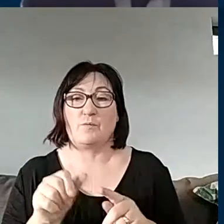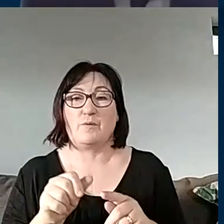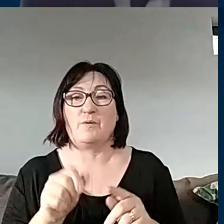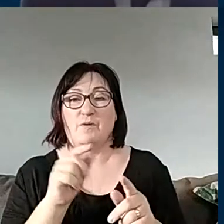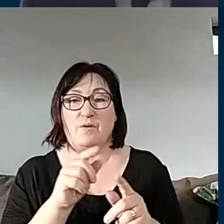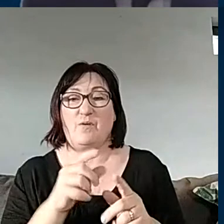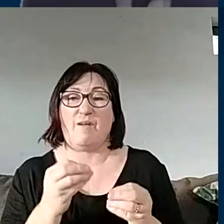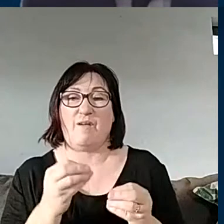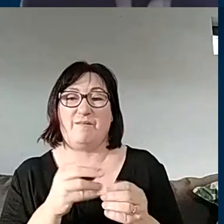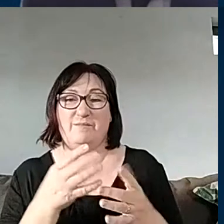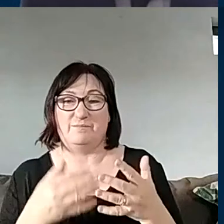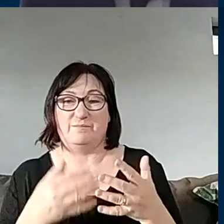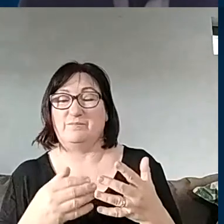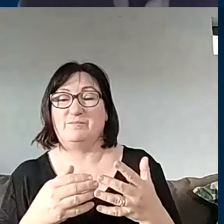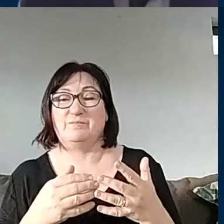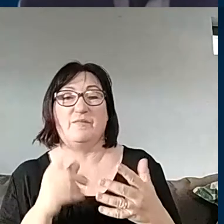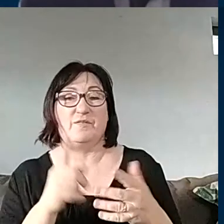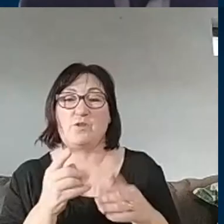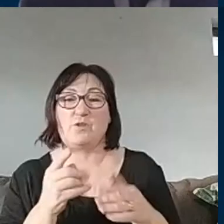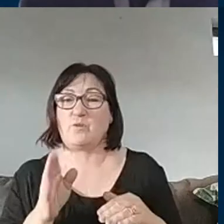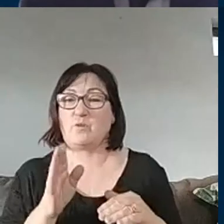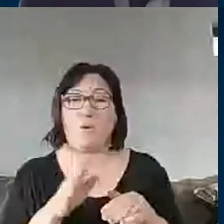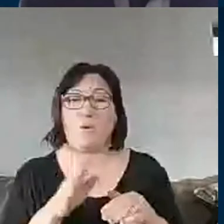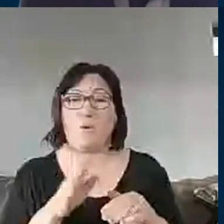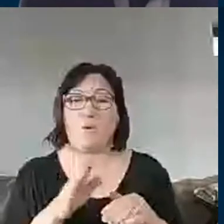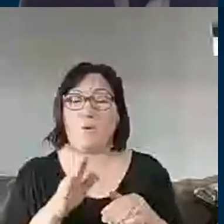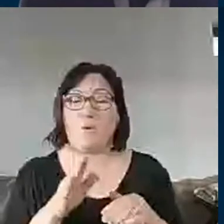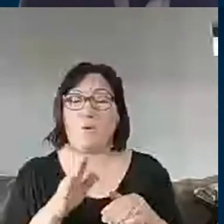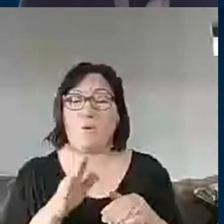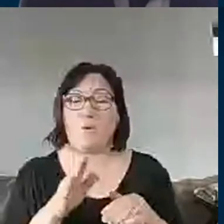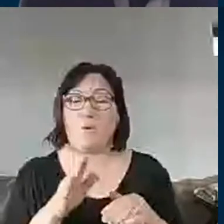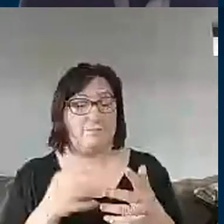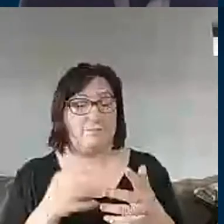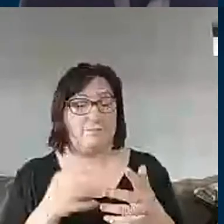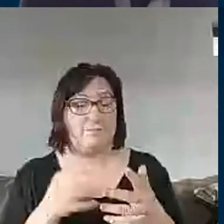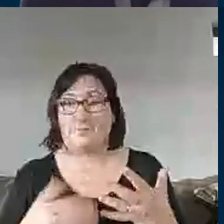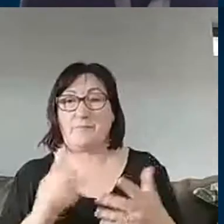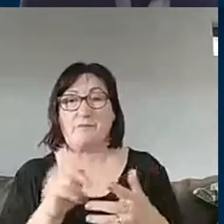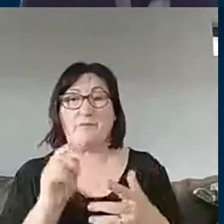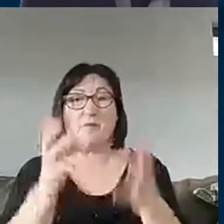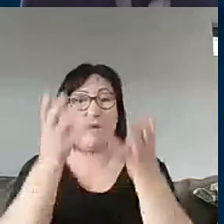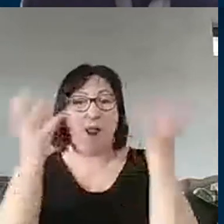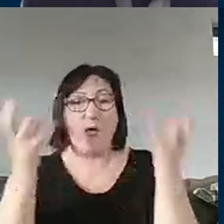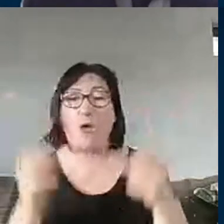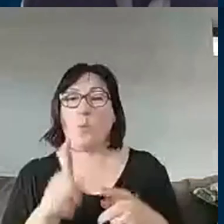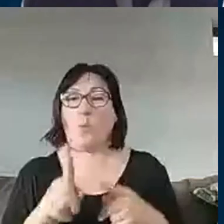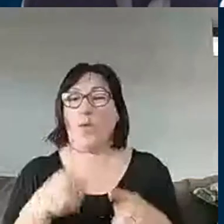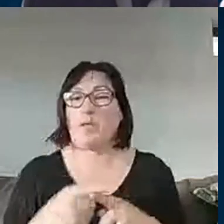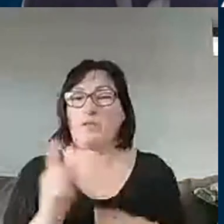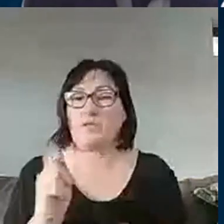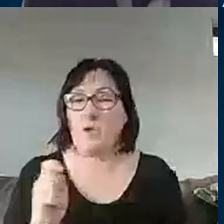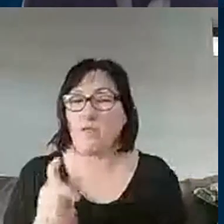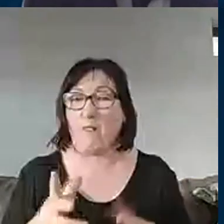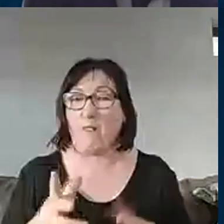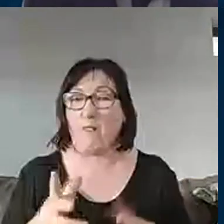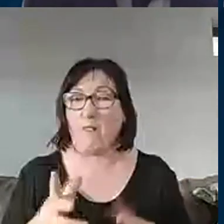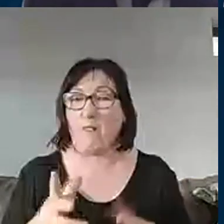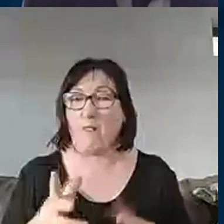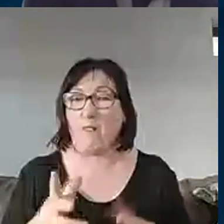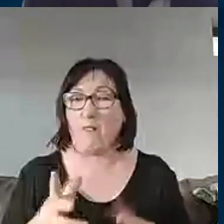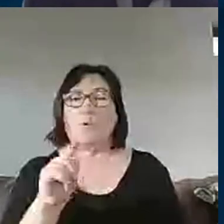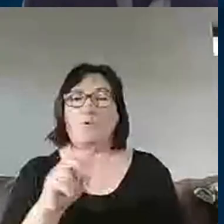and it's not on the server, it's not on the external drive, it's not in the cloud. And when the encryption time comes for the